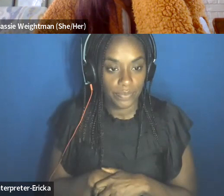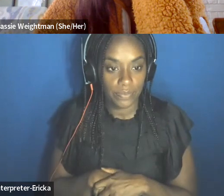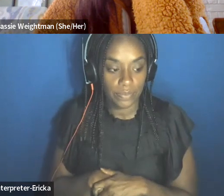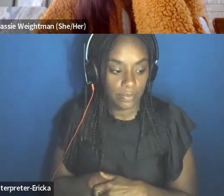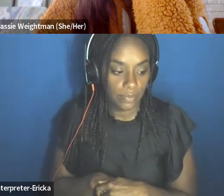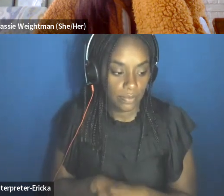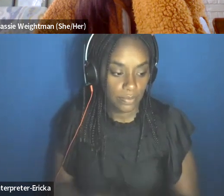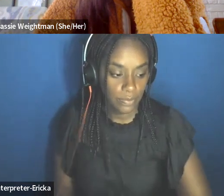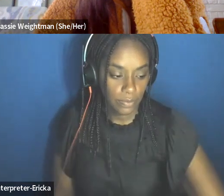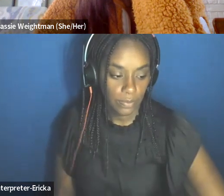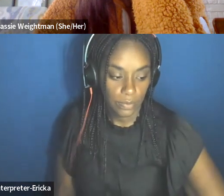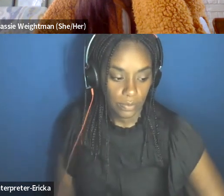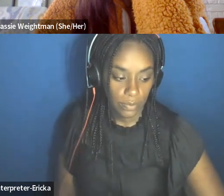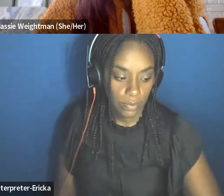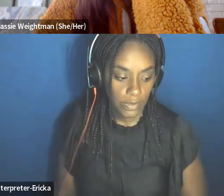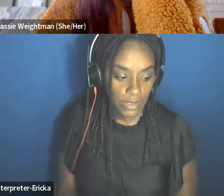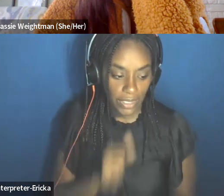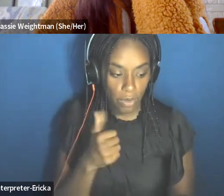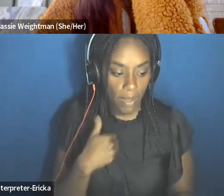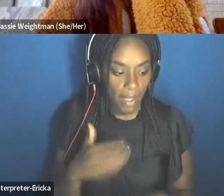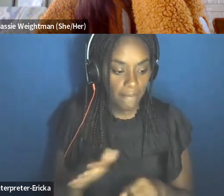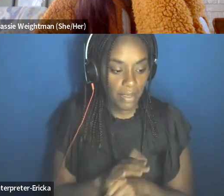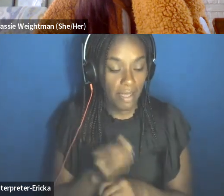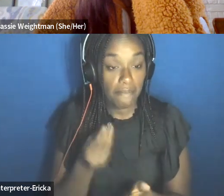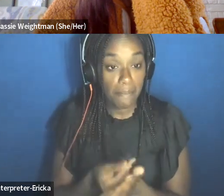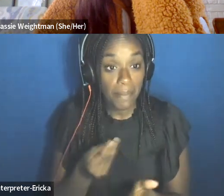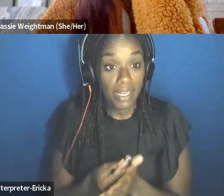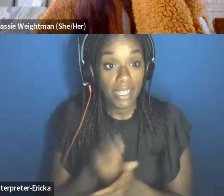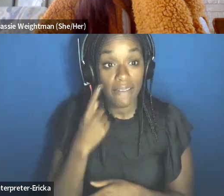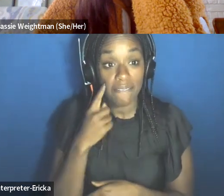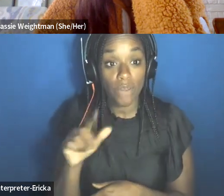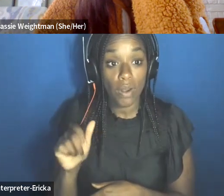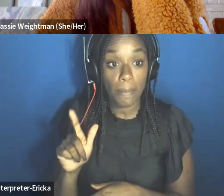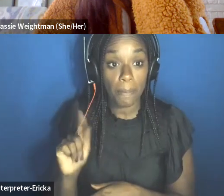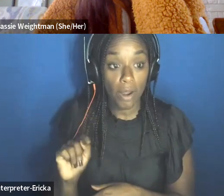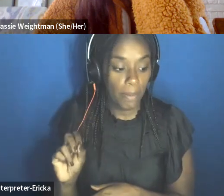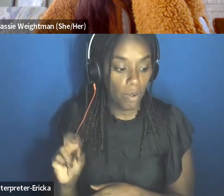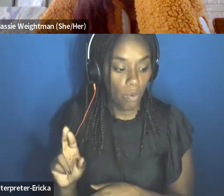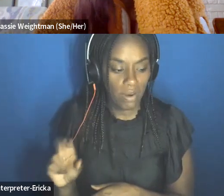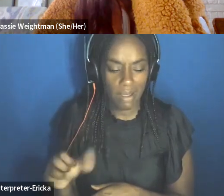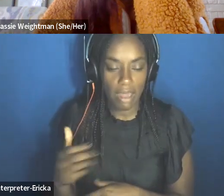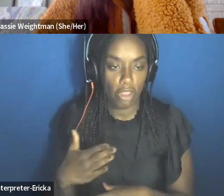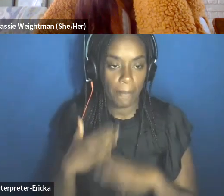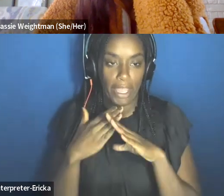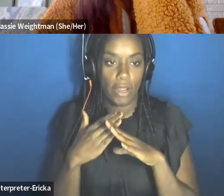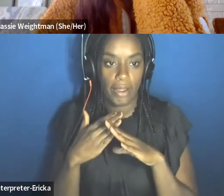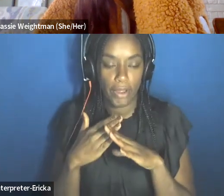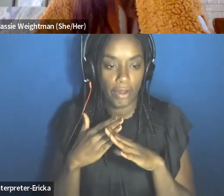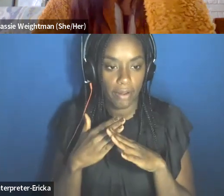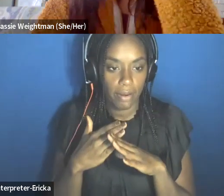agency, but they don't have enough money to get an apartment, or they have some other barrier. So it's